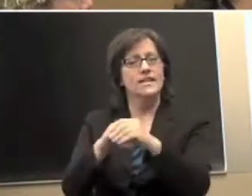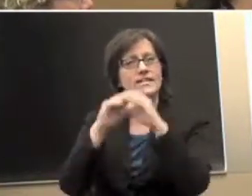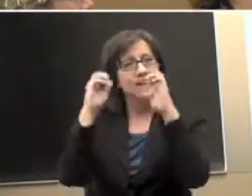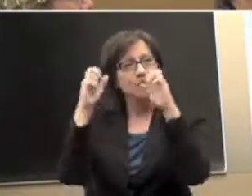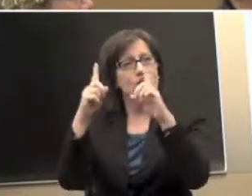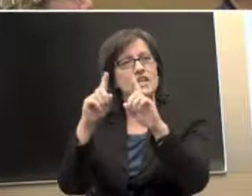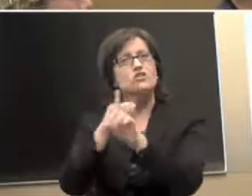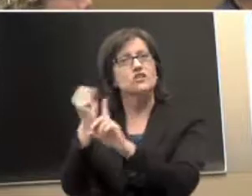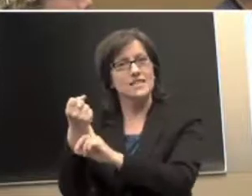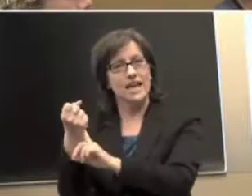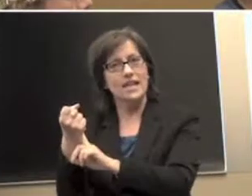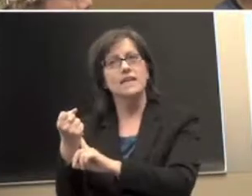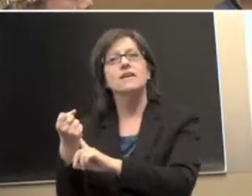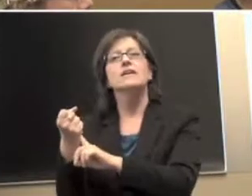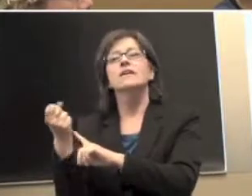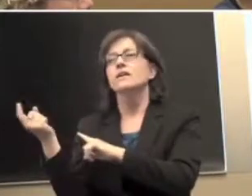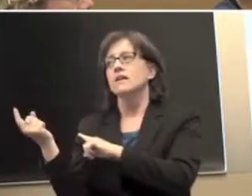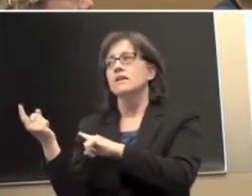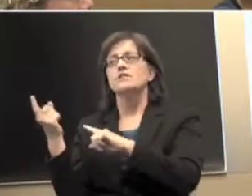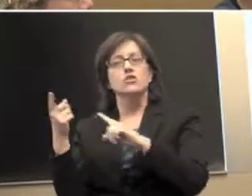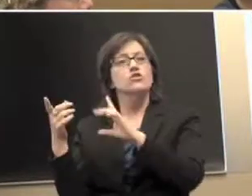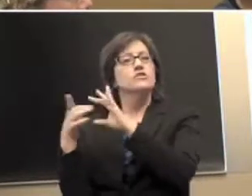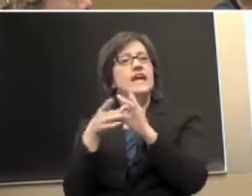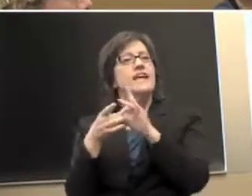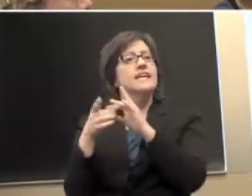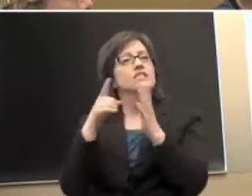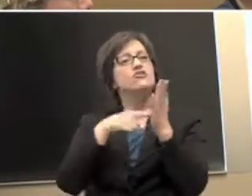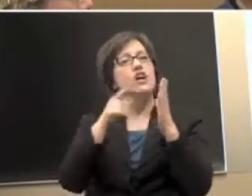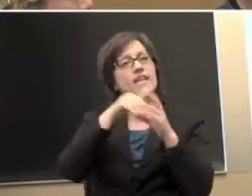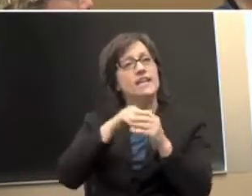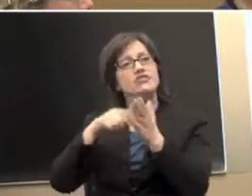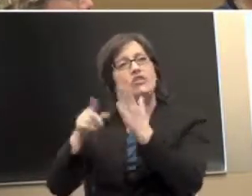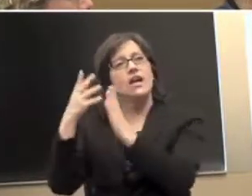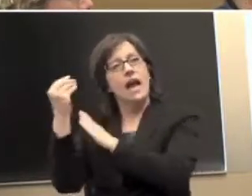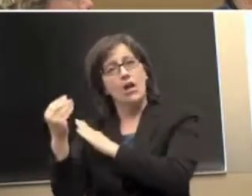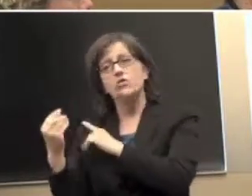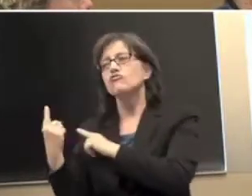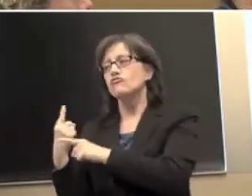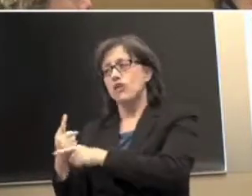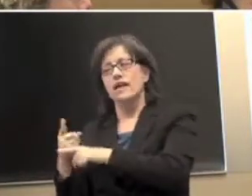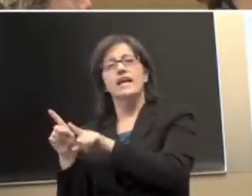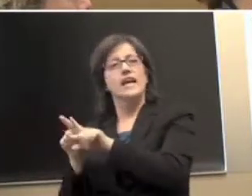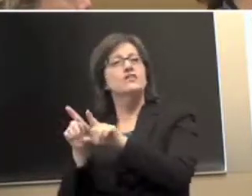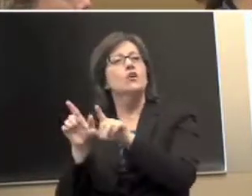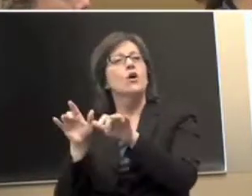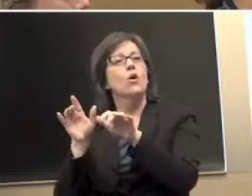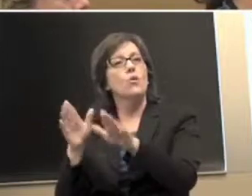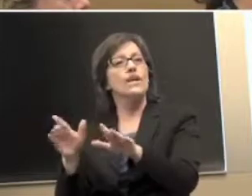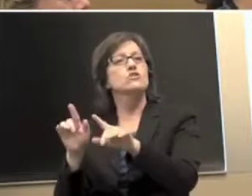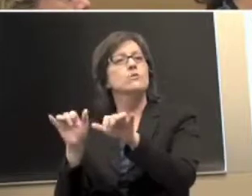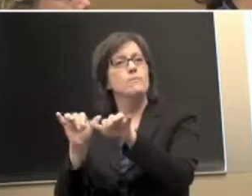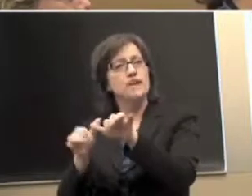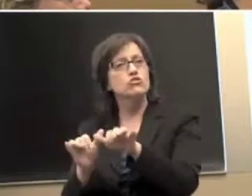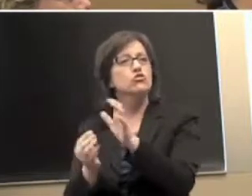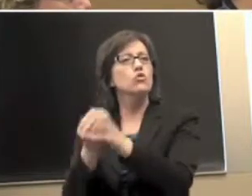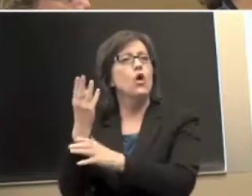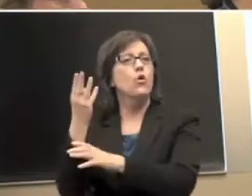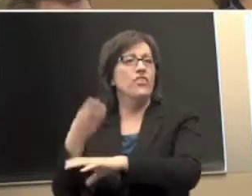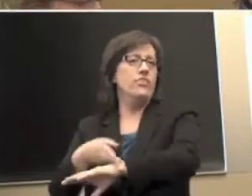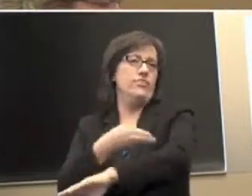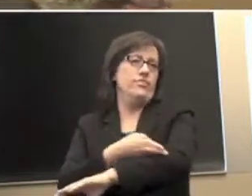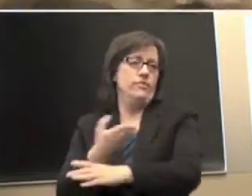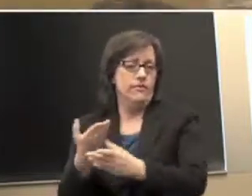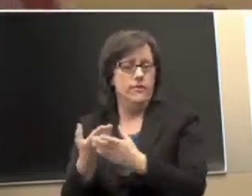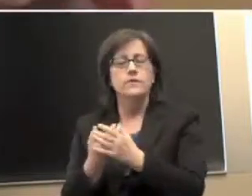educational setting. Okay, so you're tying it actually to the check-in, check-out. Yes, All right. directly to it as a way to measure growth. Okay. One thing,